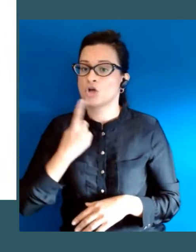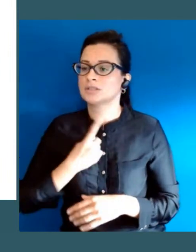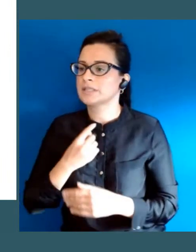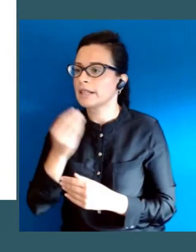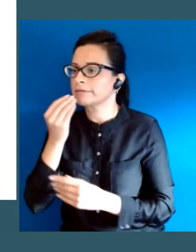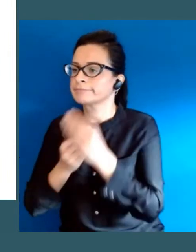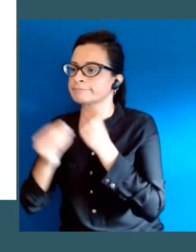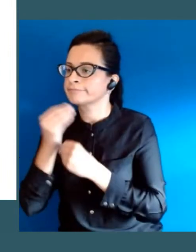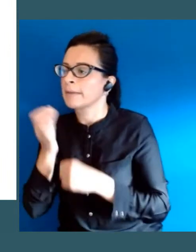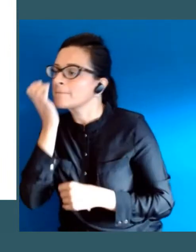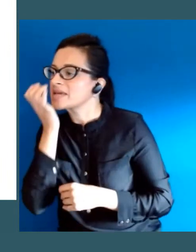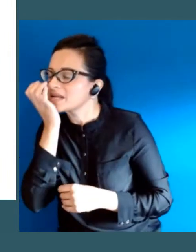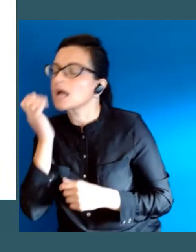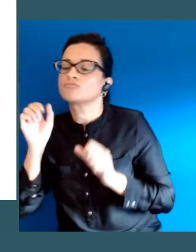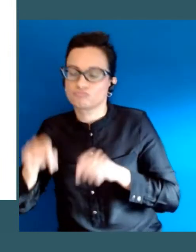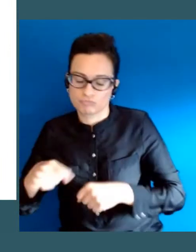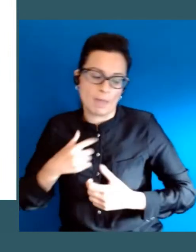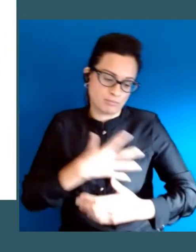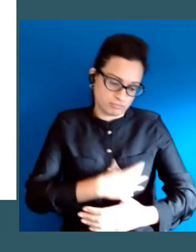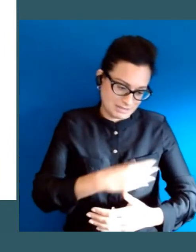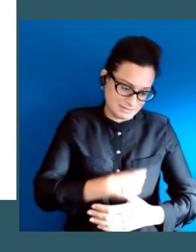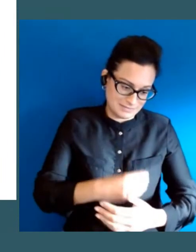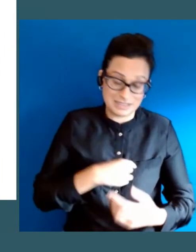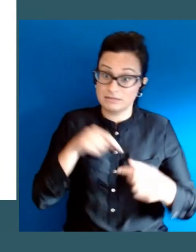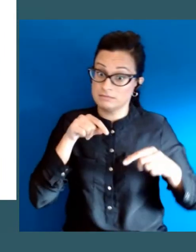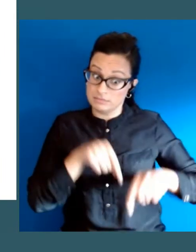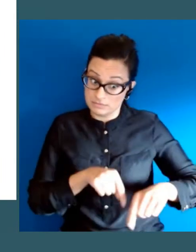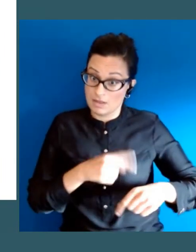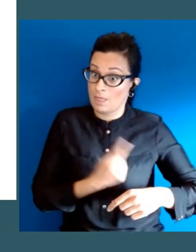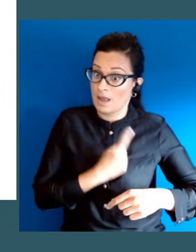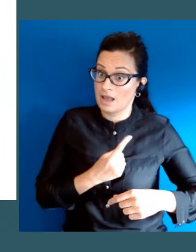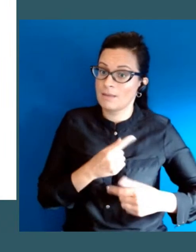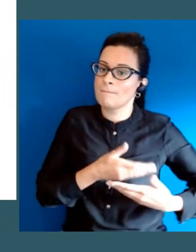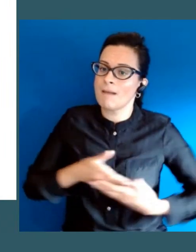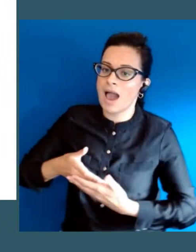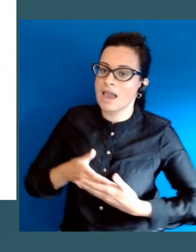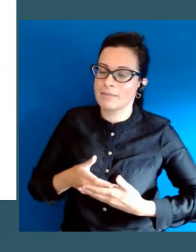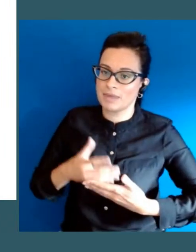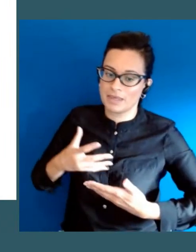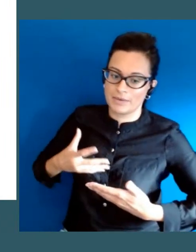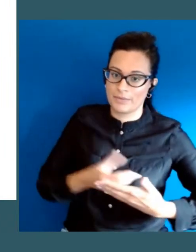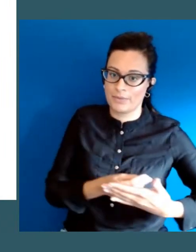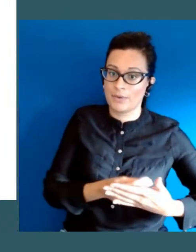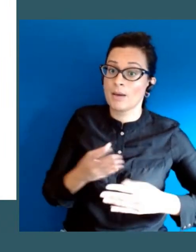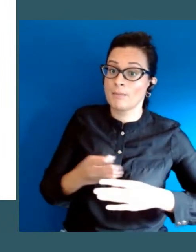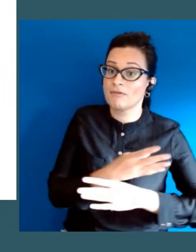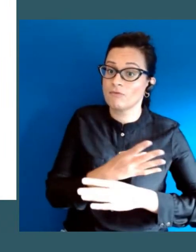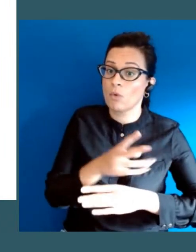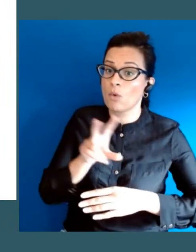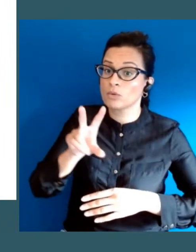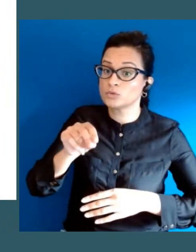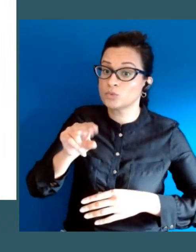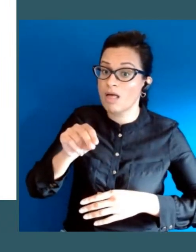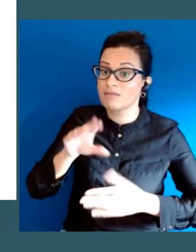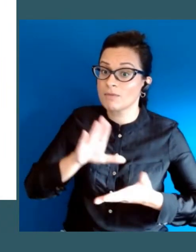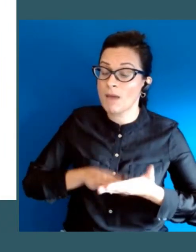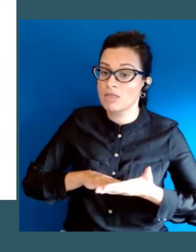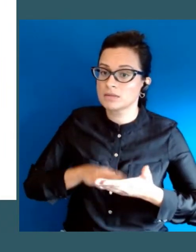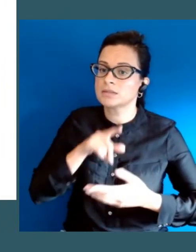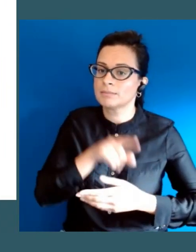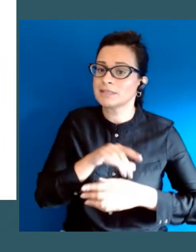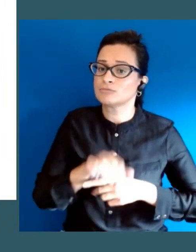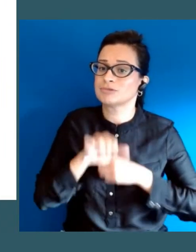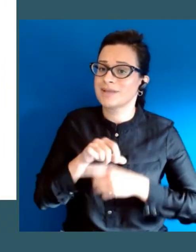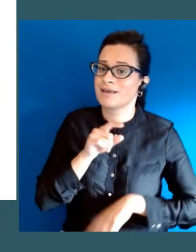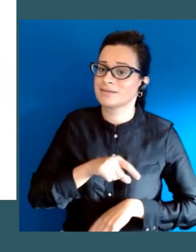breastfeeding, and the infant consumed peanut before 12 months of age, then this was protective when compared